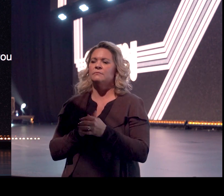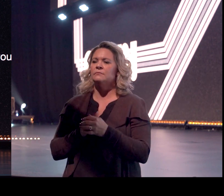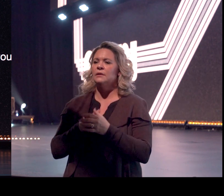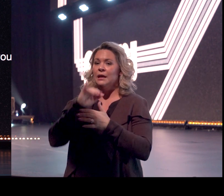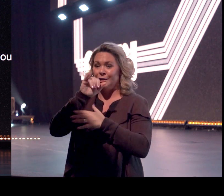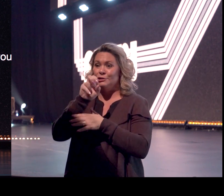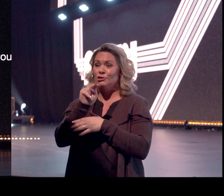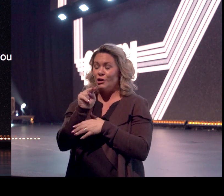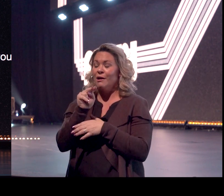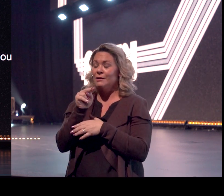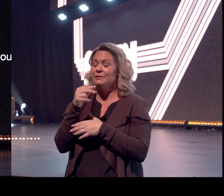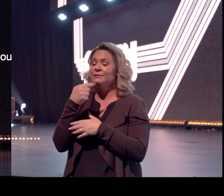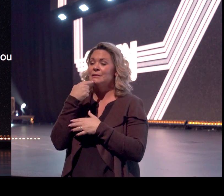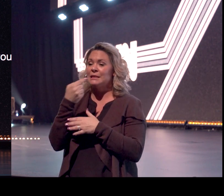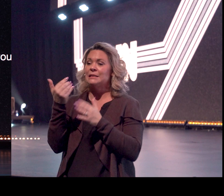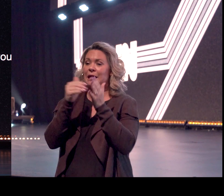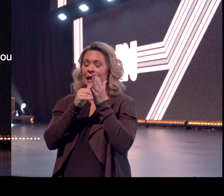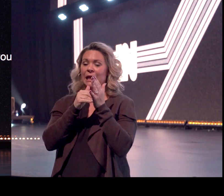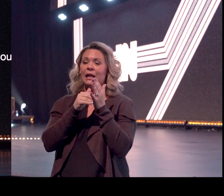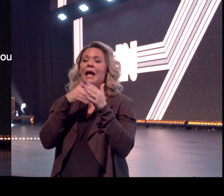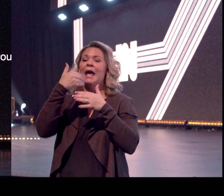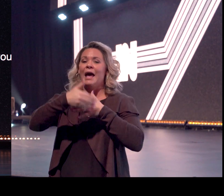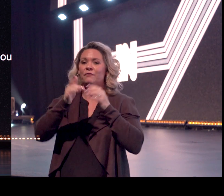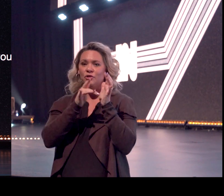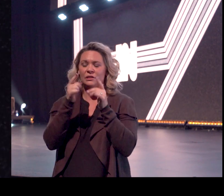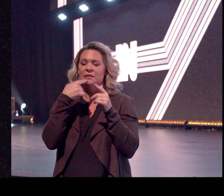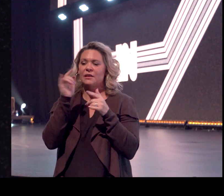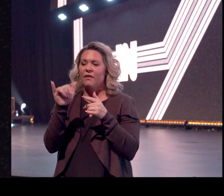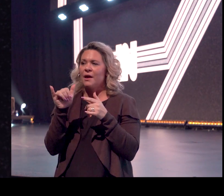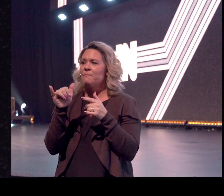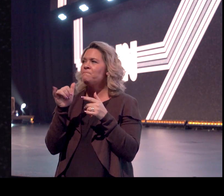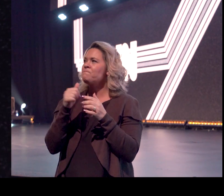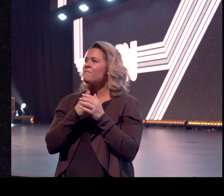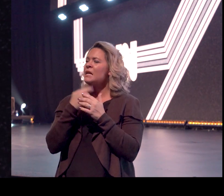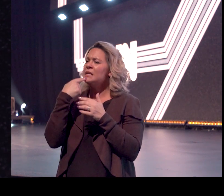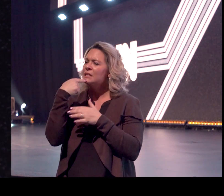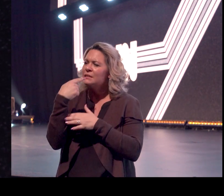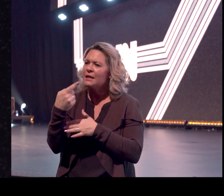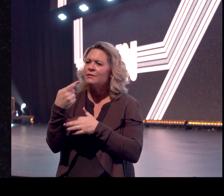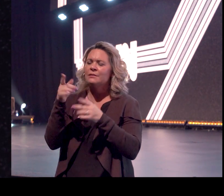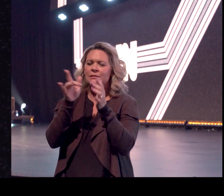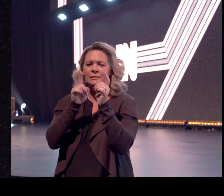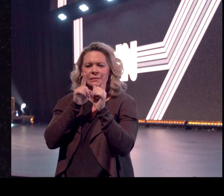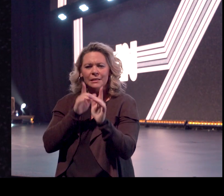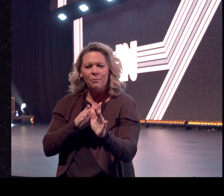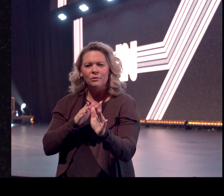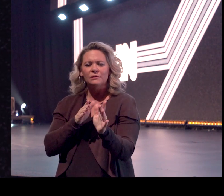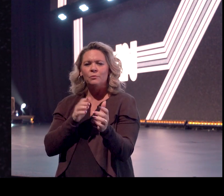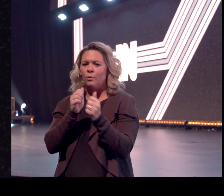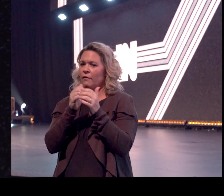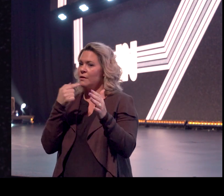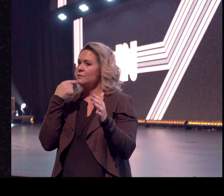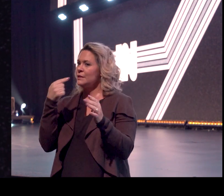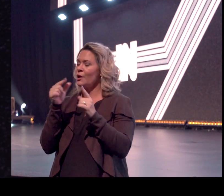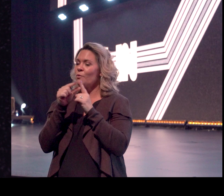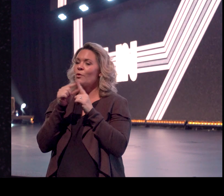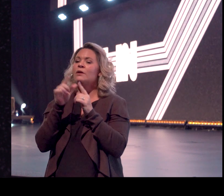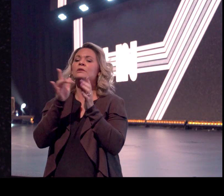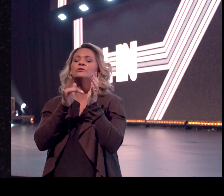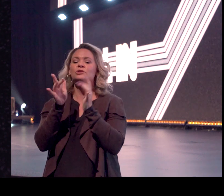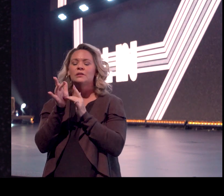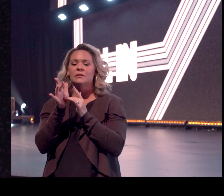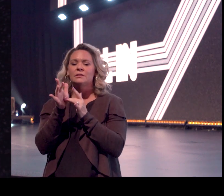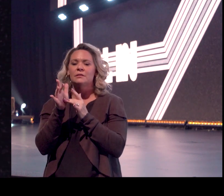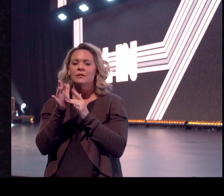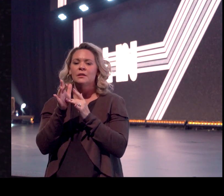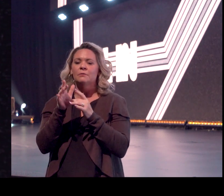then later in the book of John captures for us what happens right after Jesus says this. Right after Jesus says this to his disciples, I think without even saying a